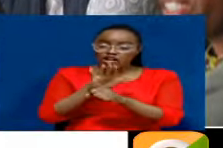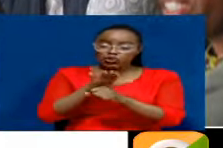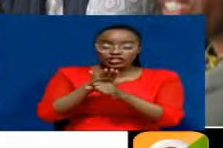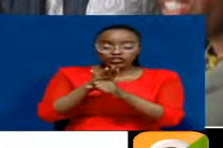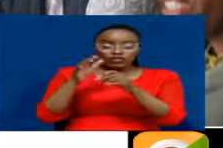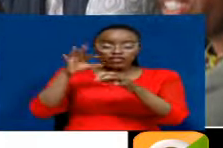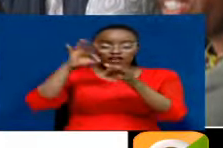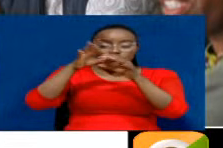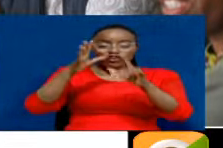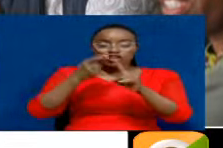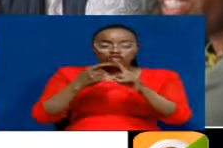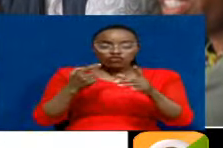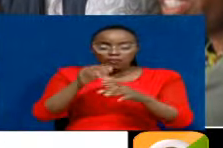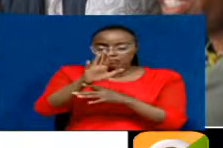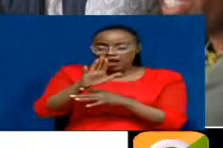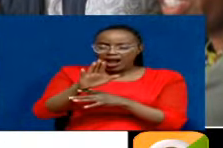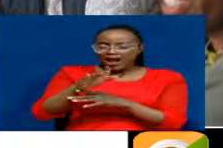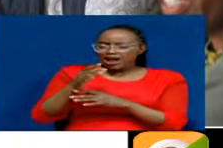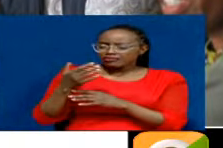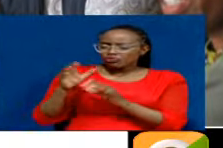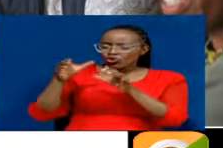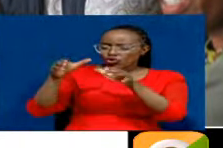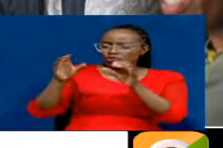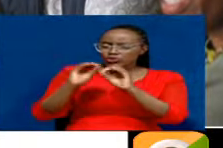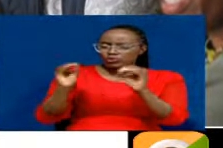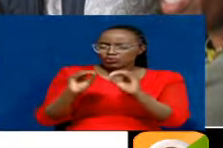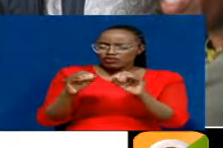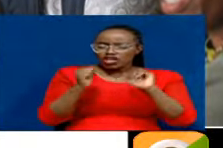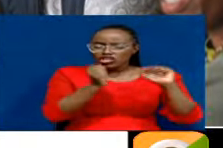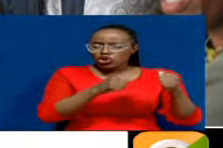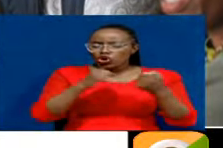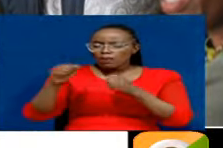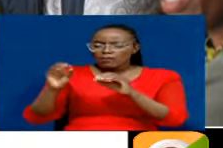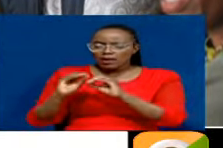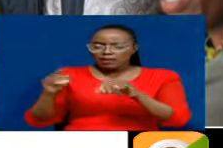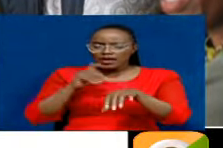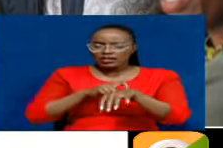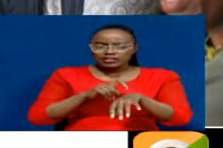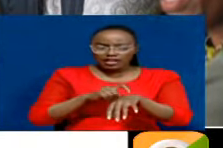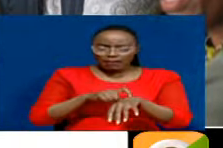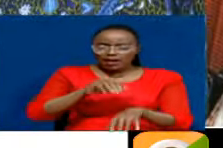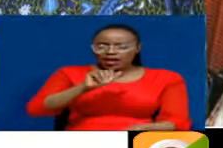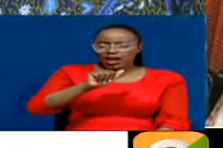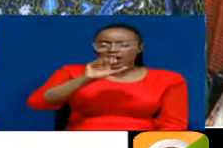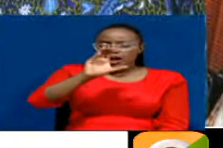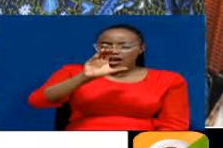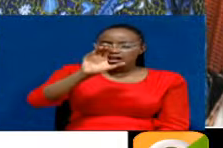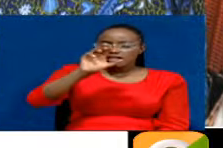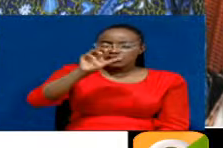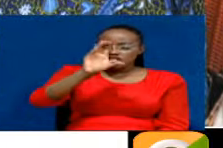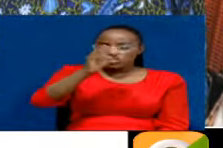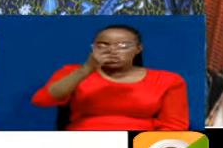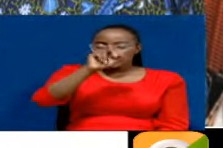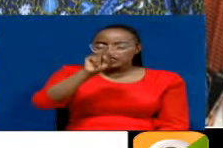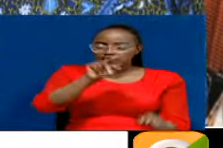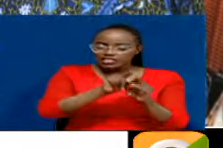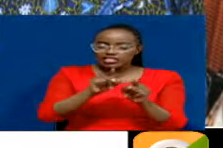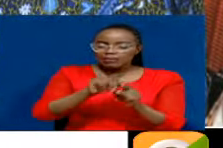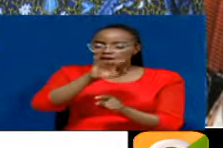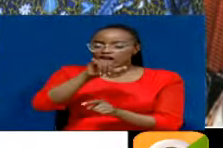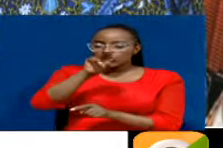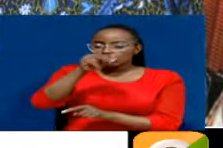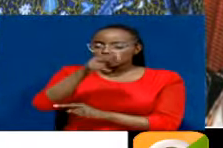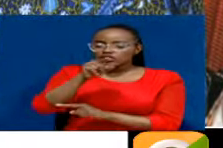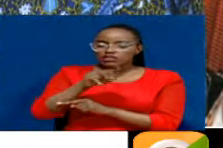from not his super community in Homabay. And when Cheng Oneko was being elected, even John Kinu was going